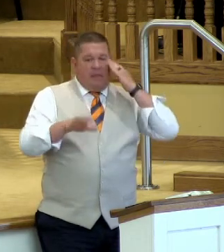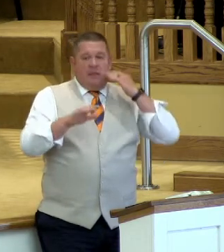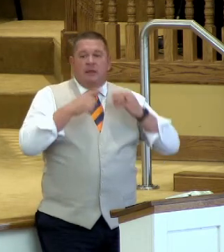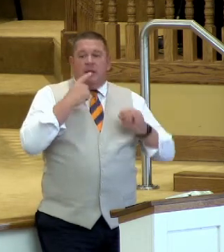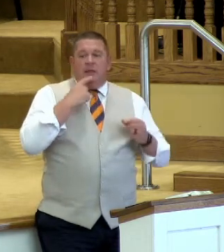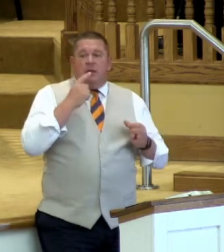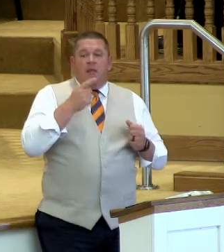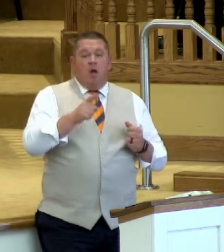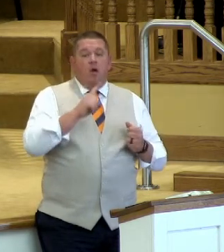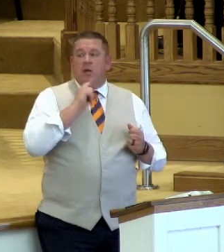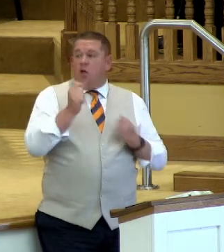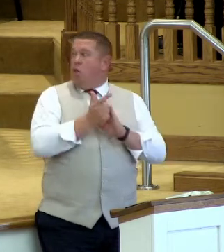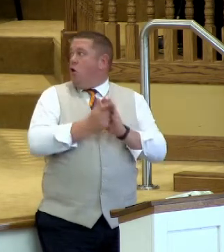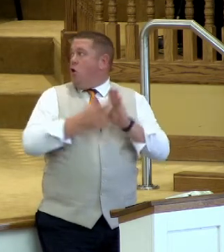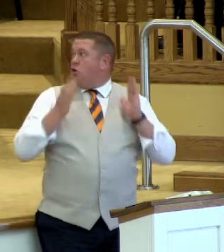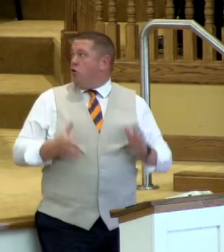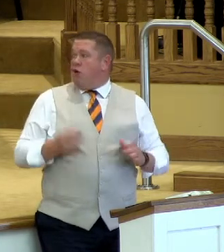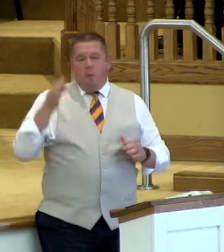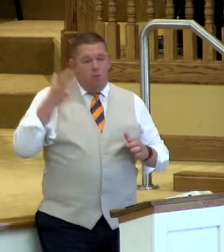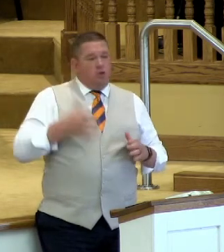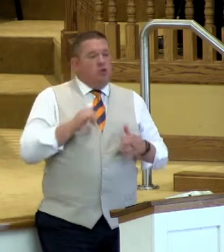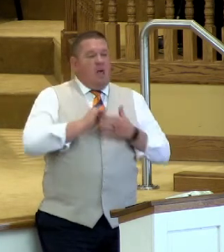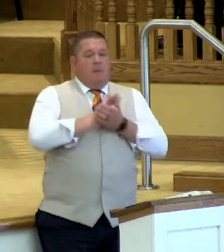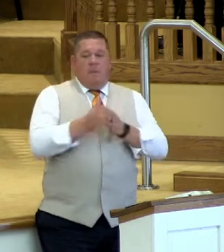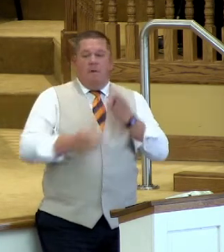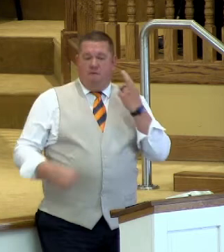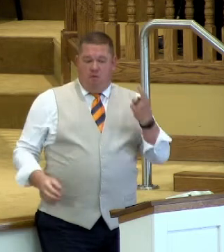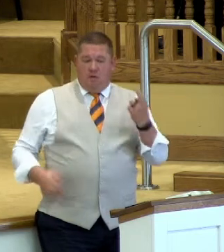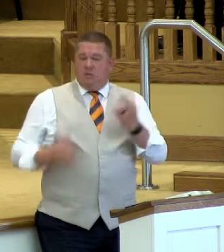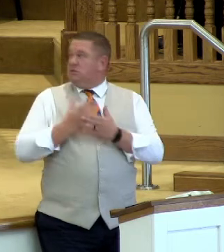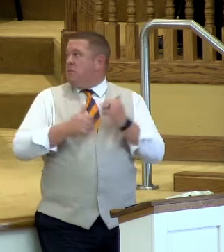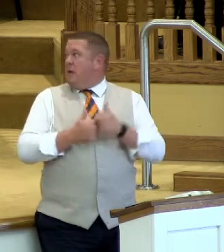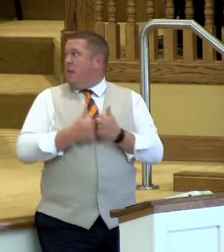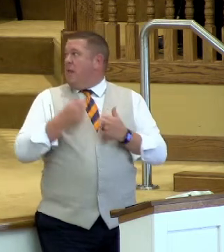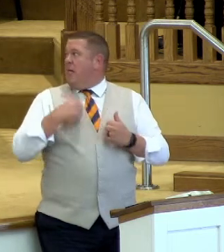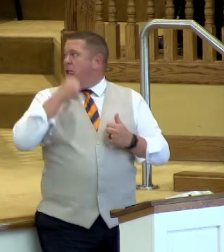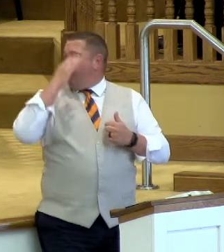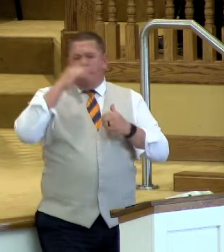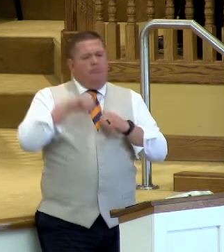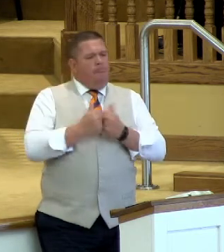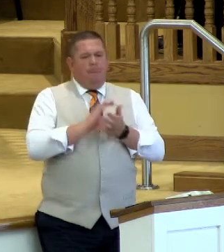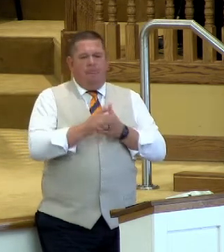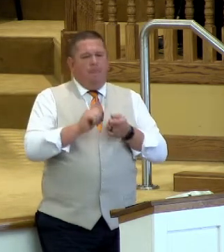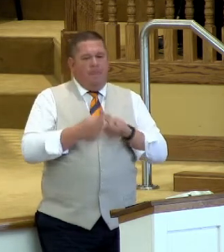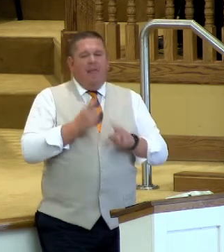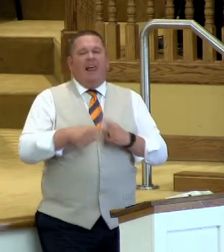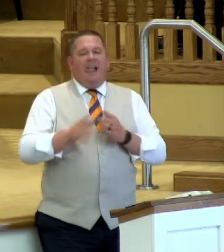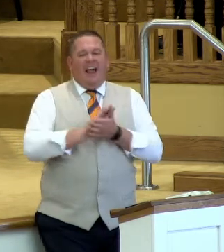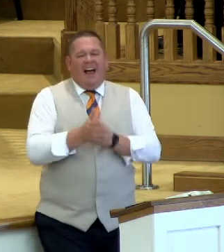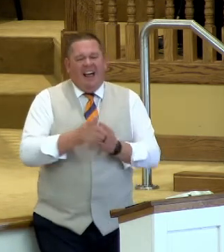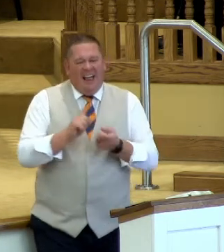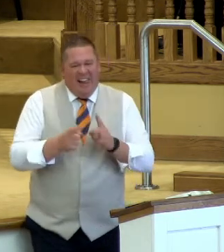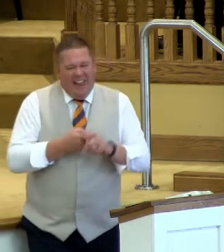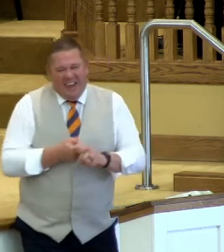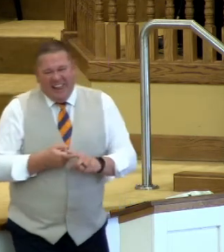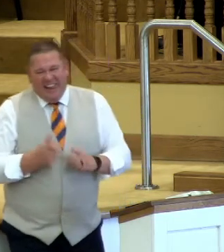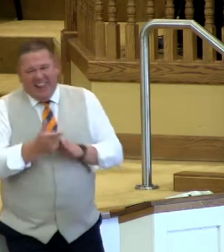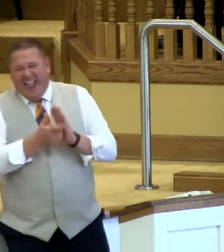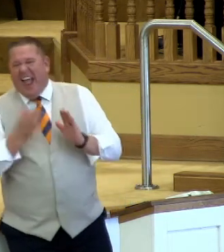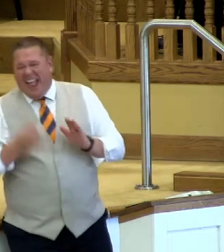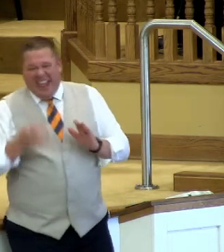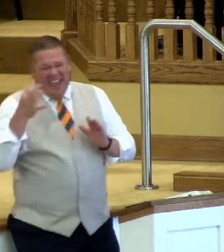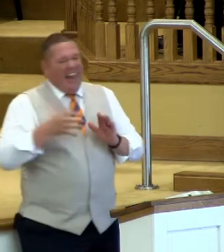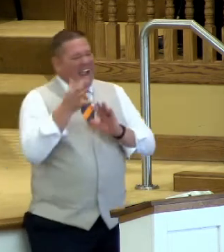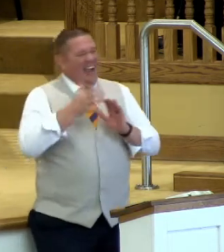this. There's a lawyer and a preacher that became friends somehow. I don't know how they became friends, but they became friends. And the